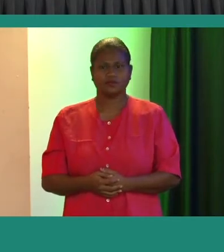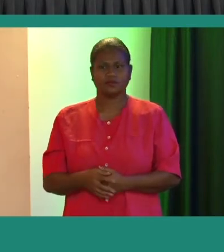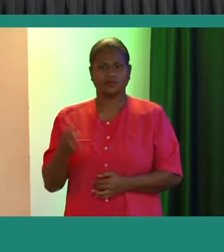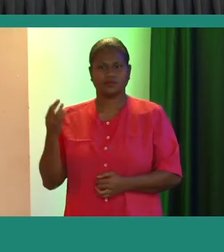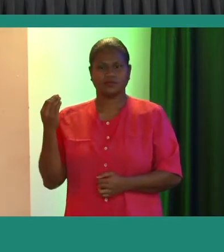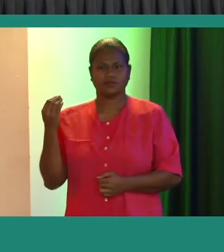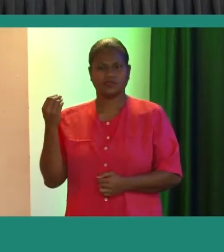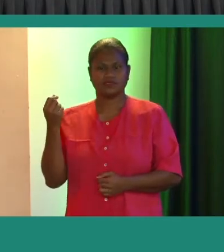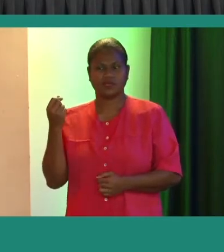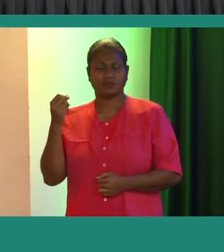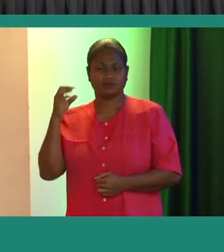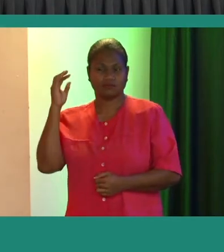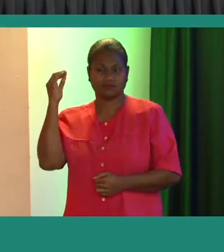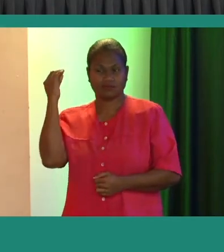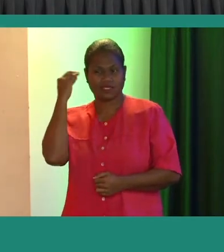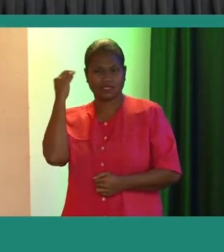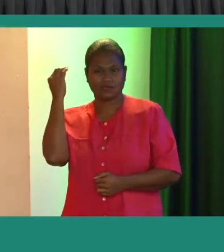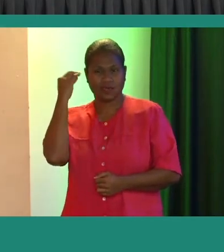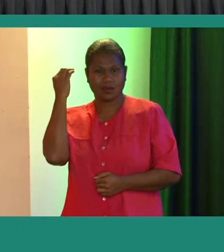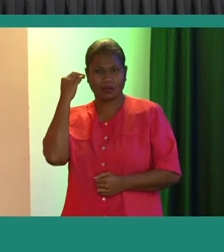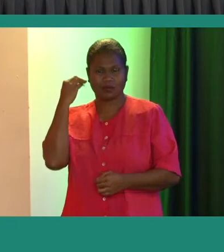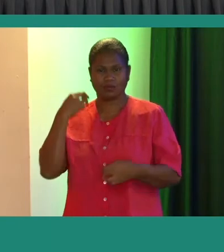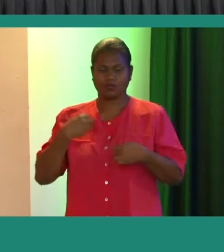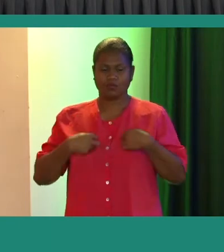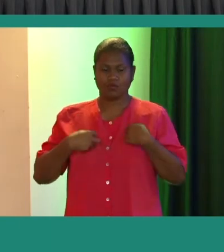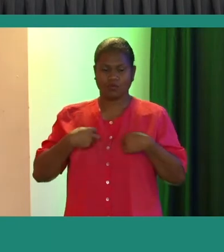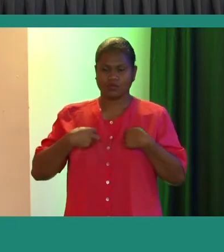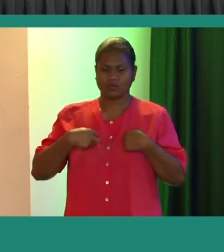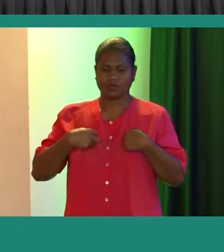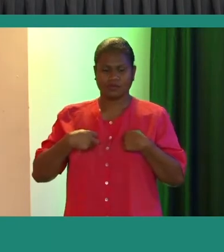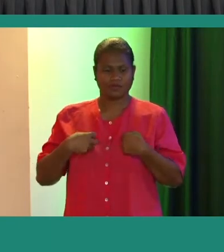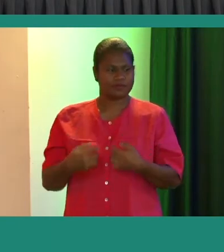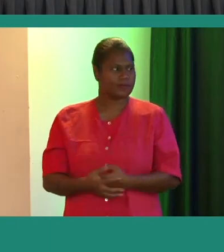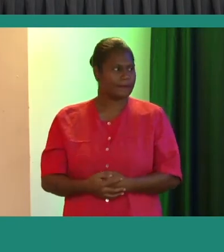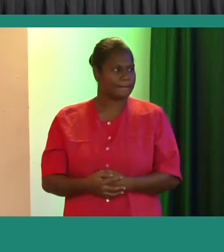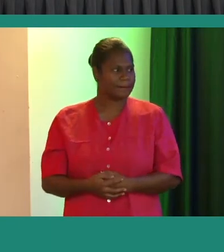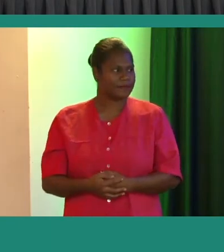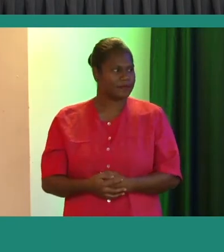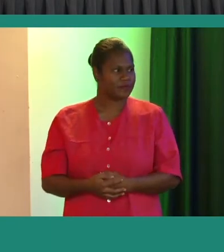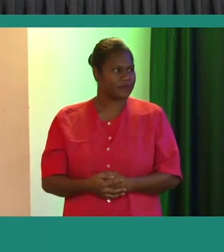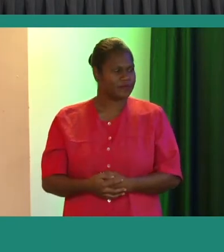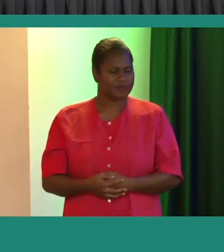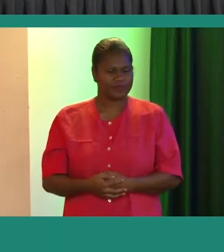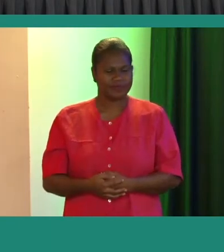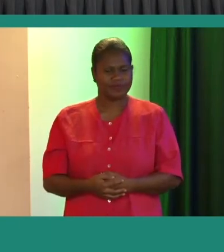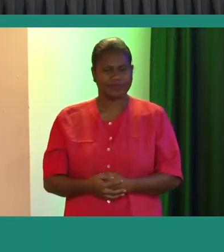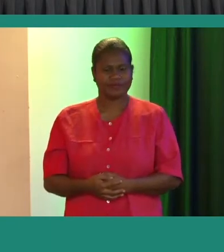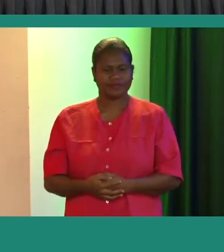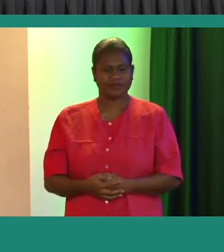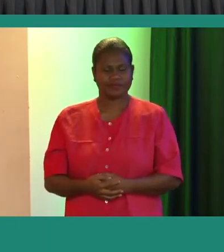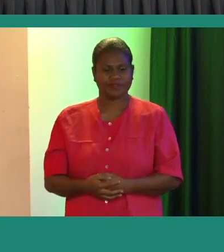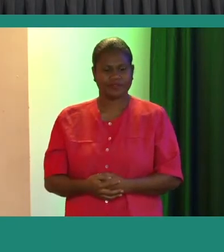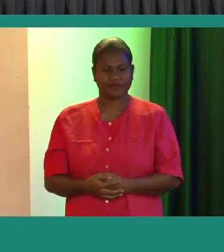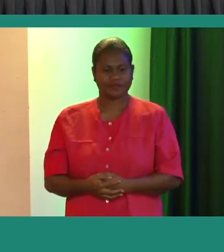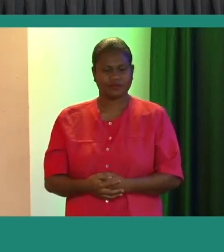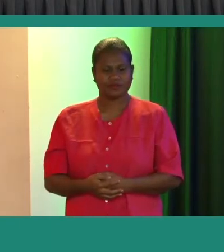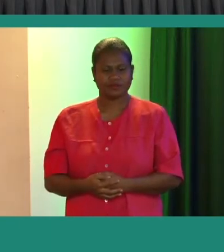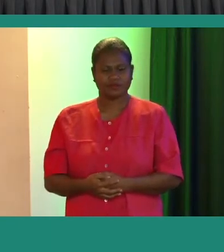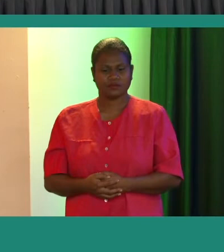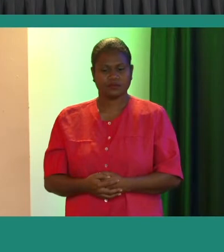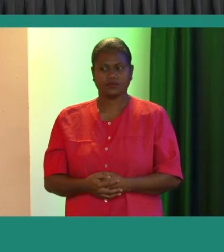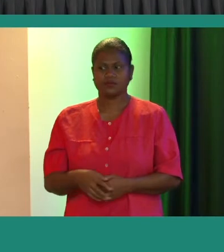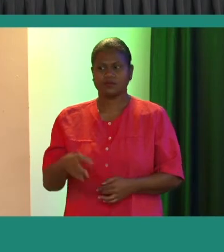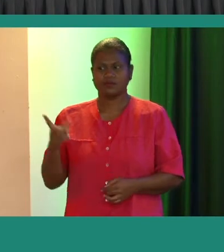issues with audio, I think it's your audio on your side, so I could only vaguely